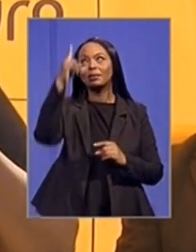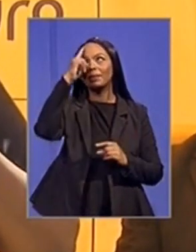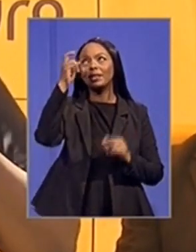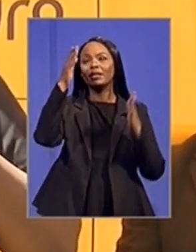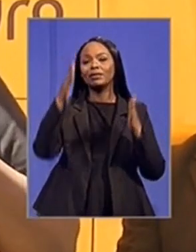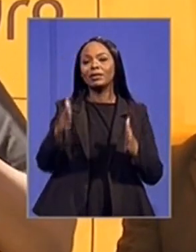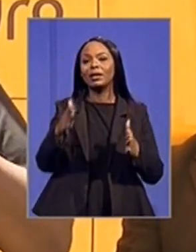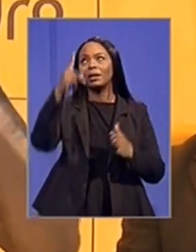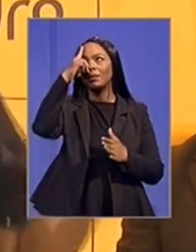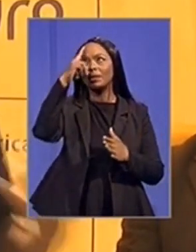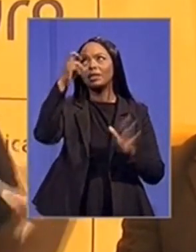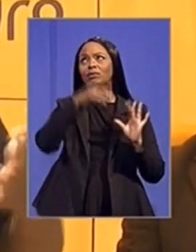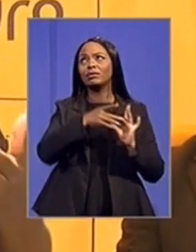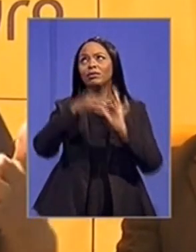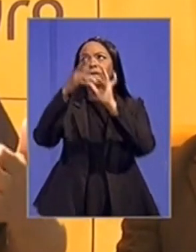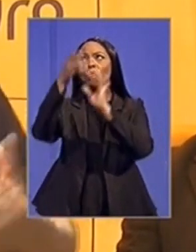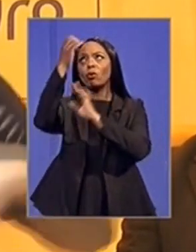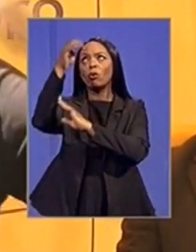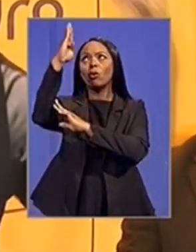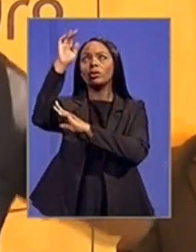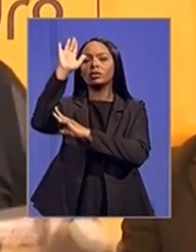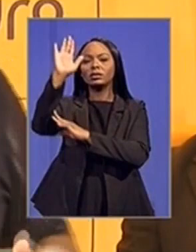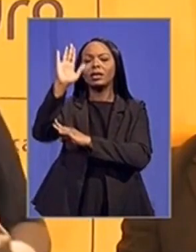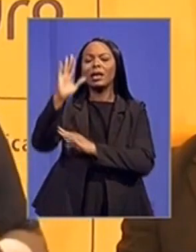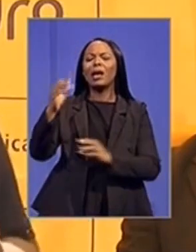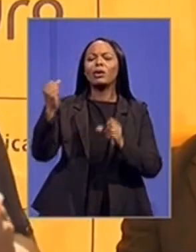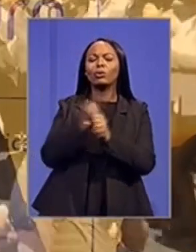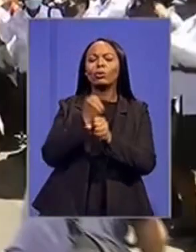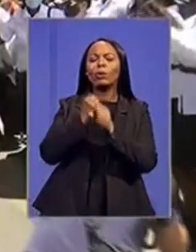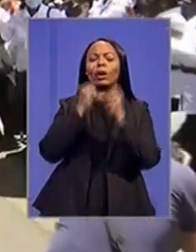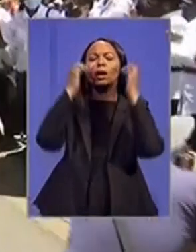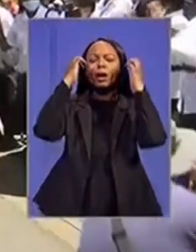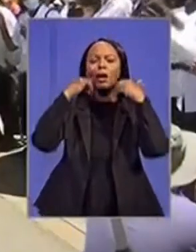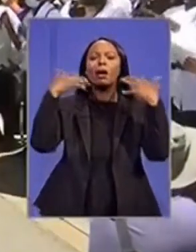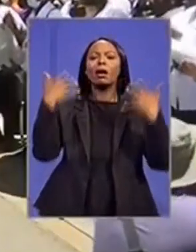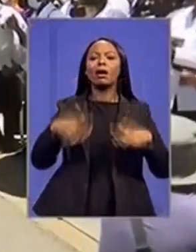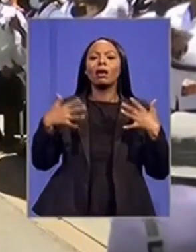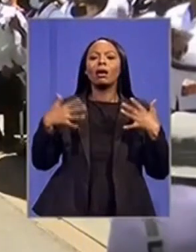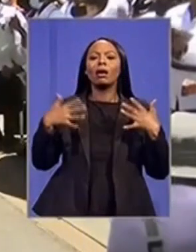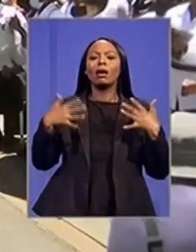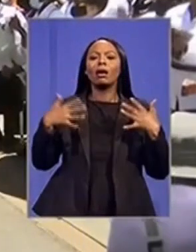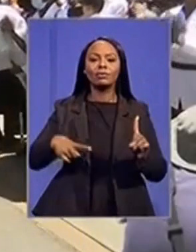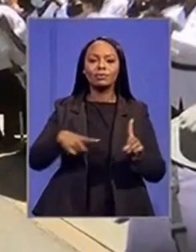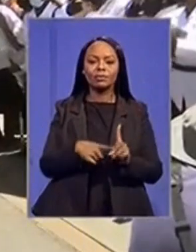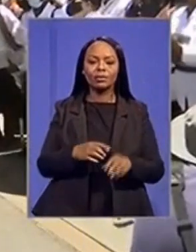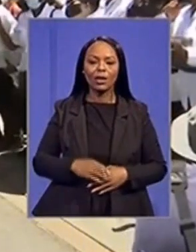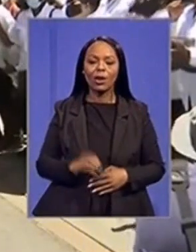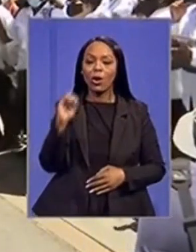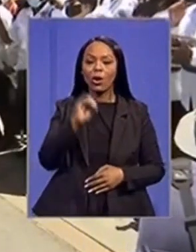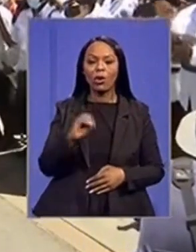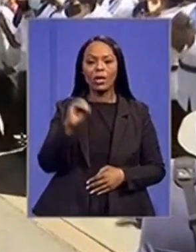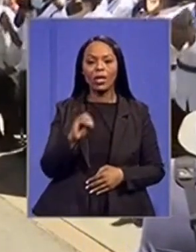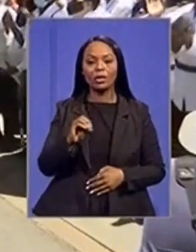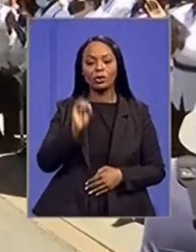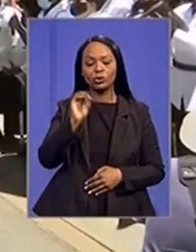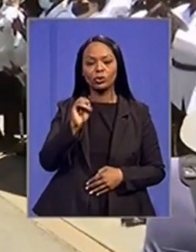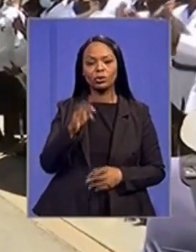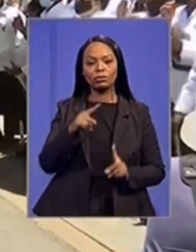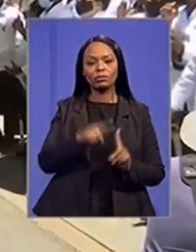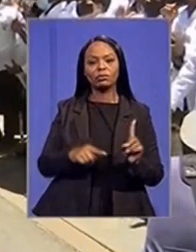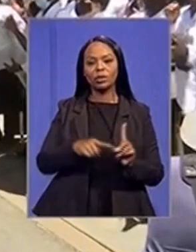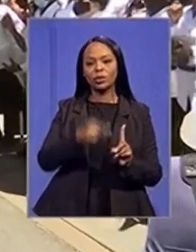enkosini. So usebenzile, he have run the race. Orlando Soweto ke mo Tutu a ileng a phela teng